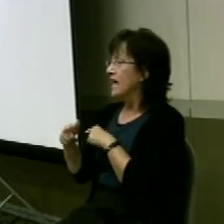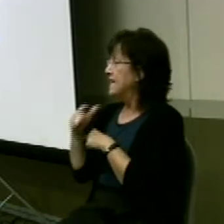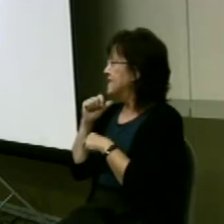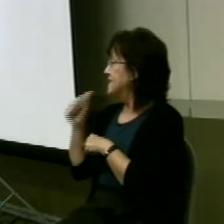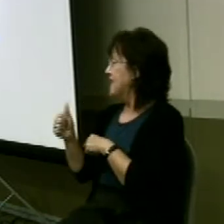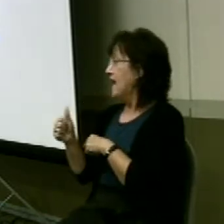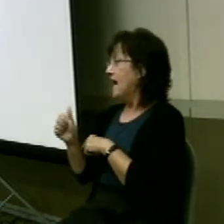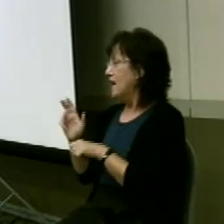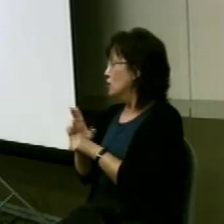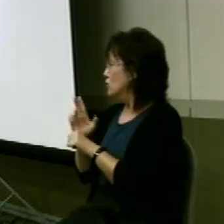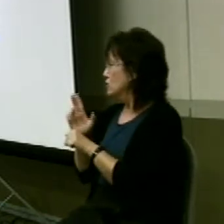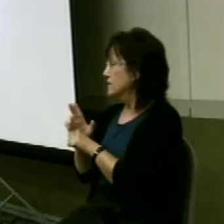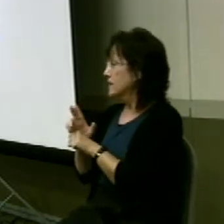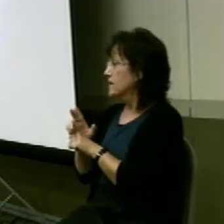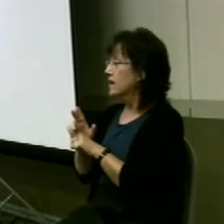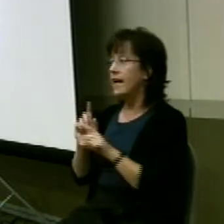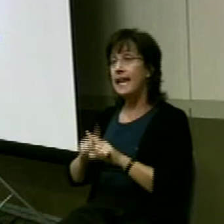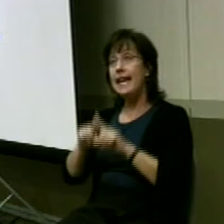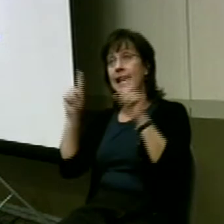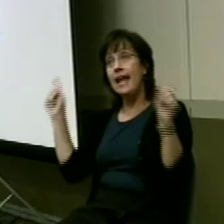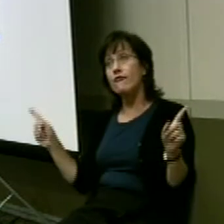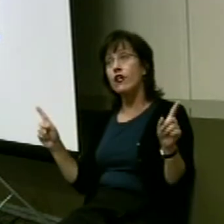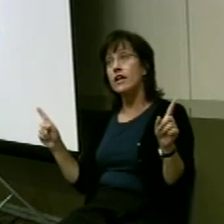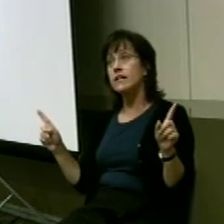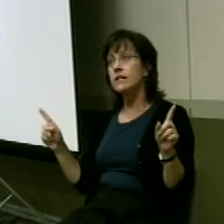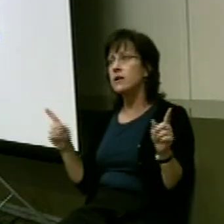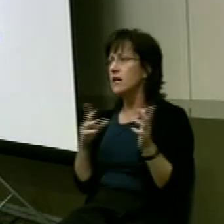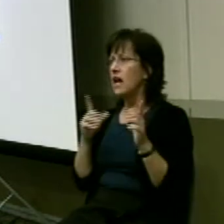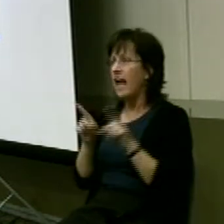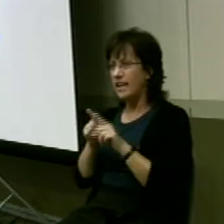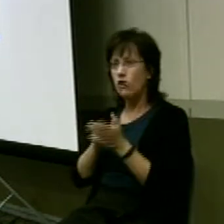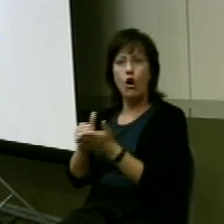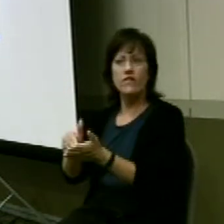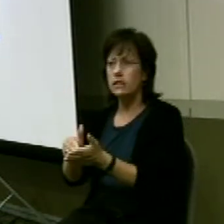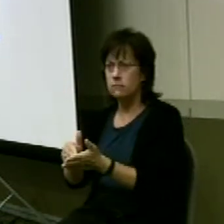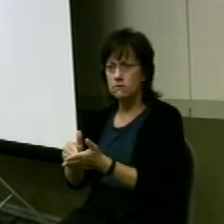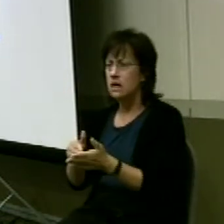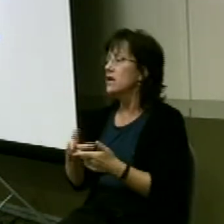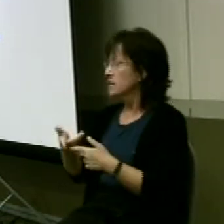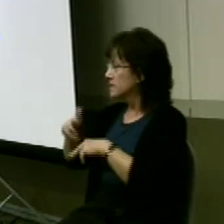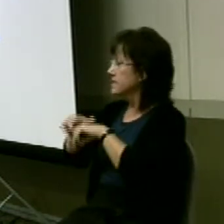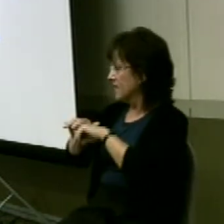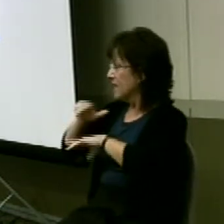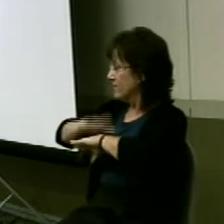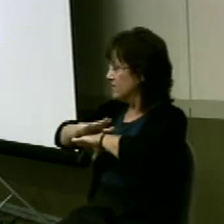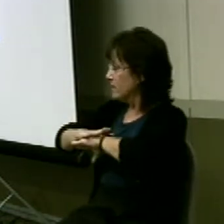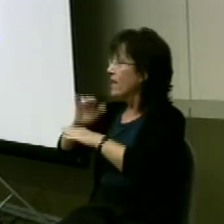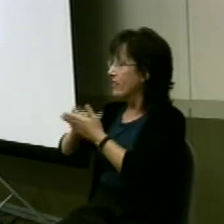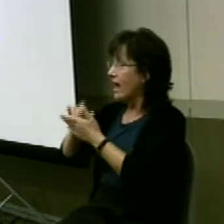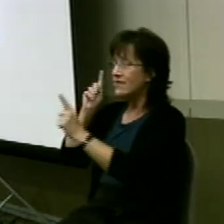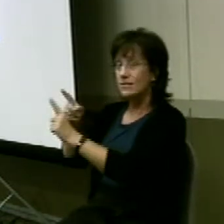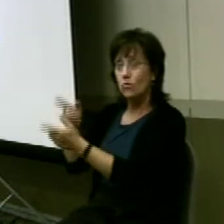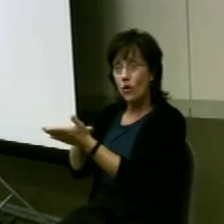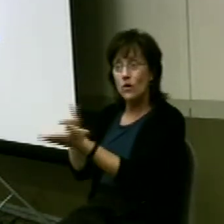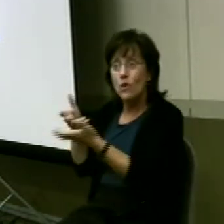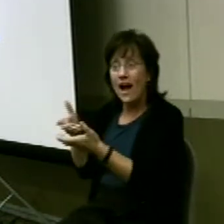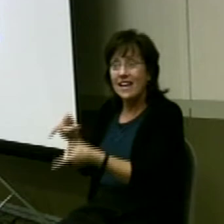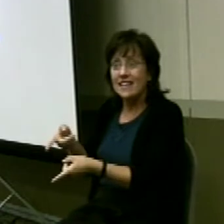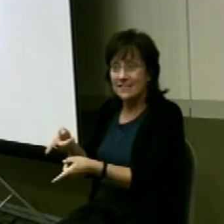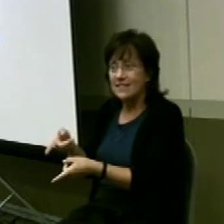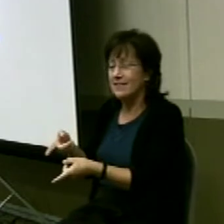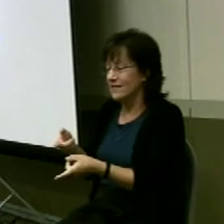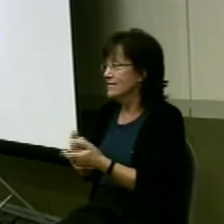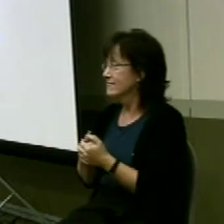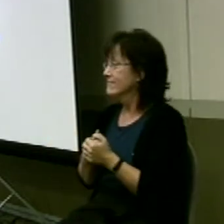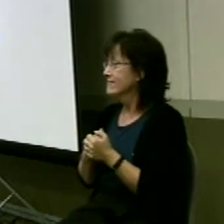decreased. He's not using the different as much anymore. He's actually sitting at the table, which